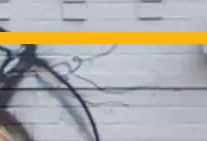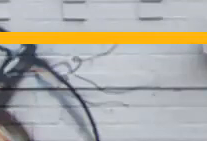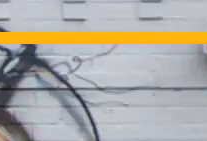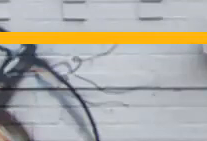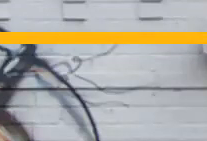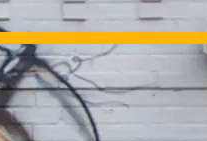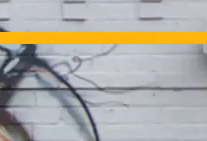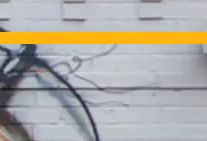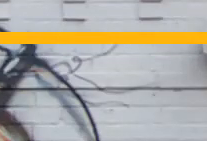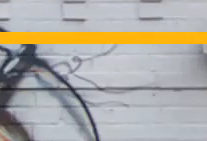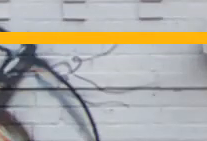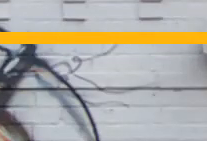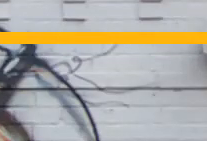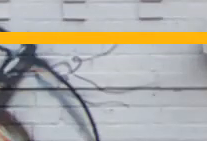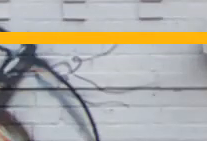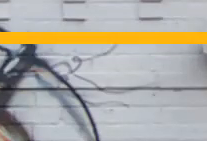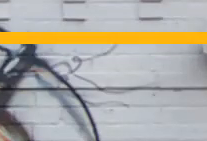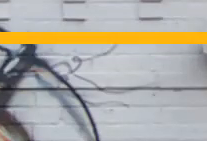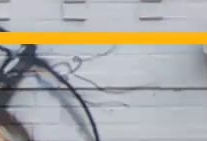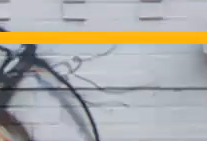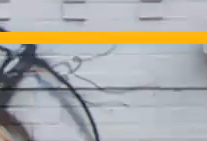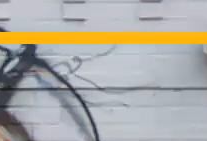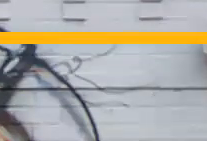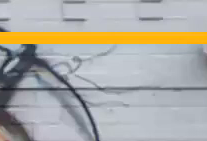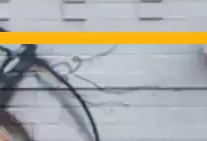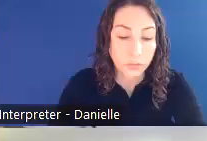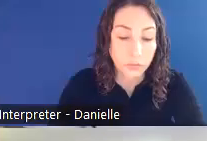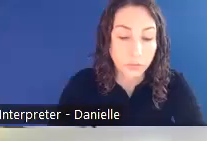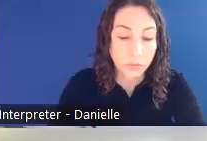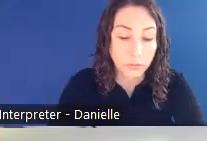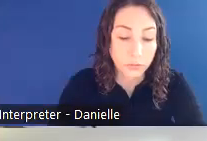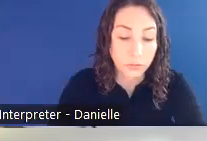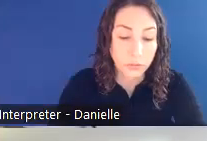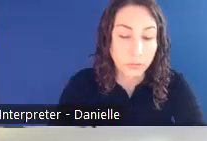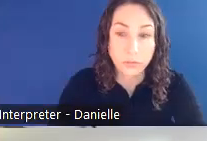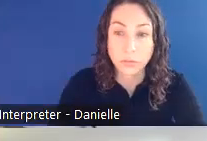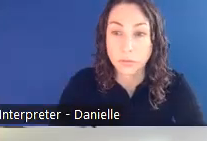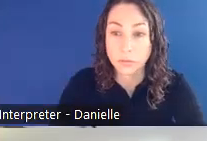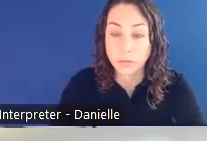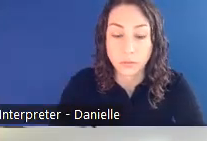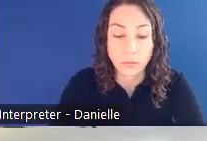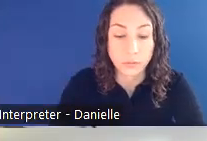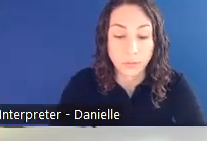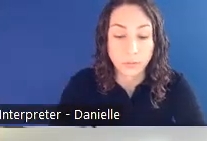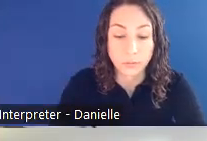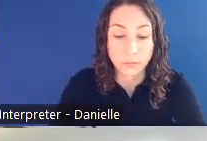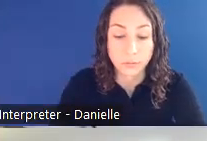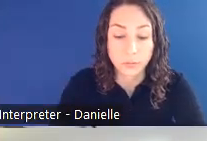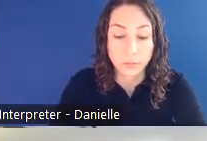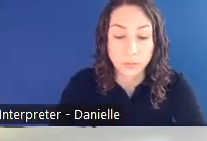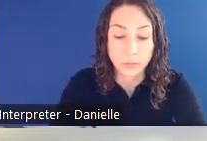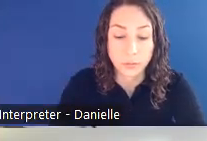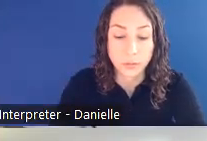participants, English and Spanish speakers, should click on the interpretation icon, a globe at the bottom of your screen, and pick the language of